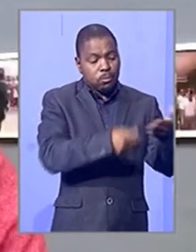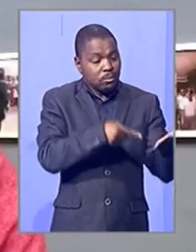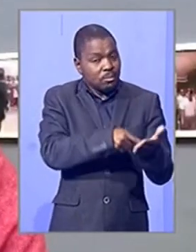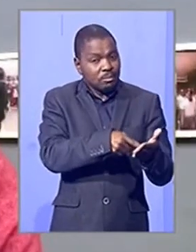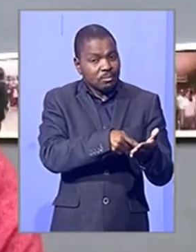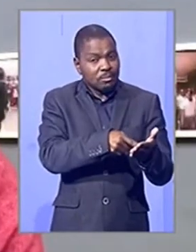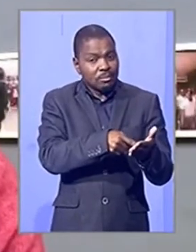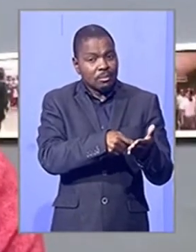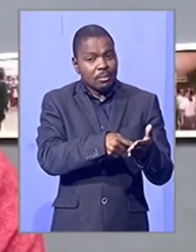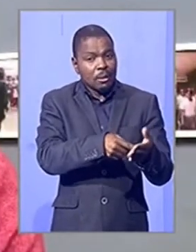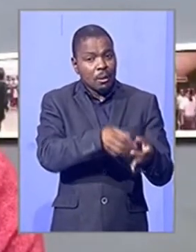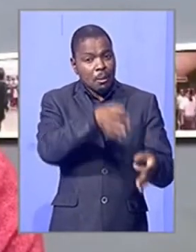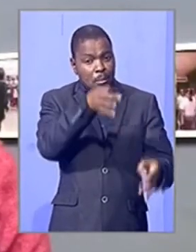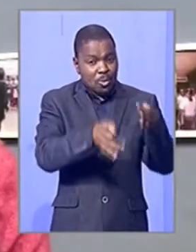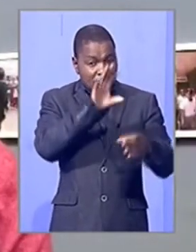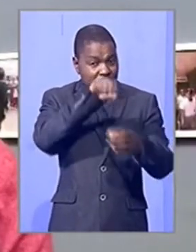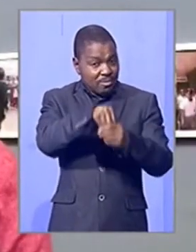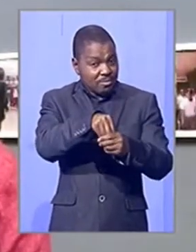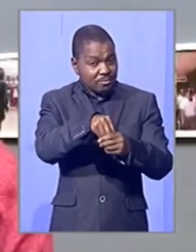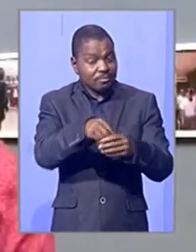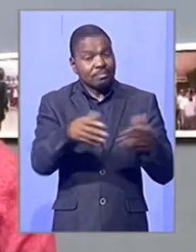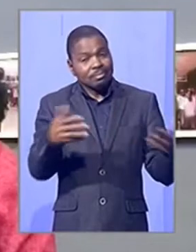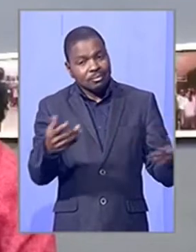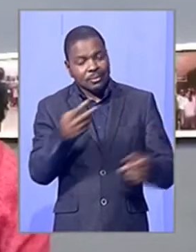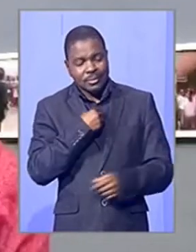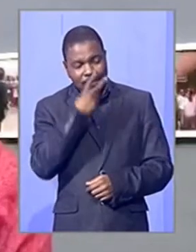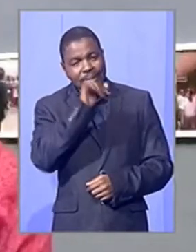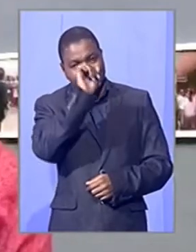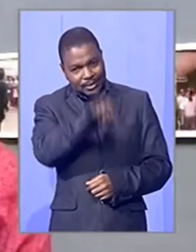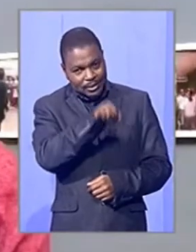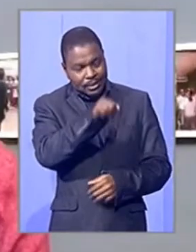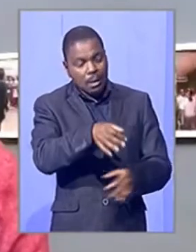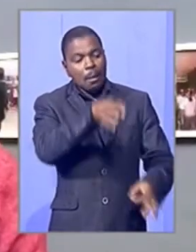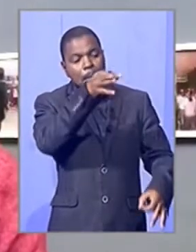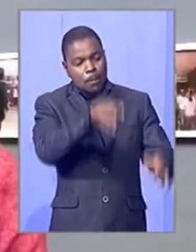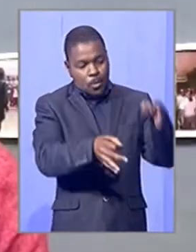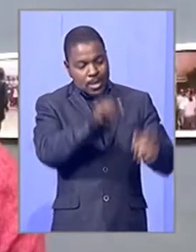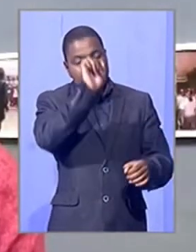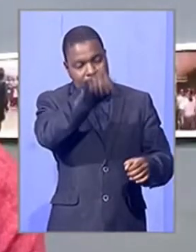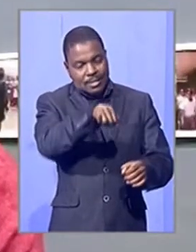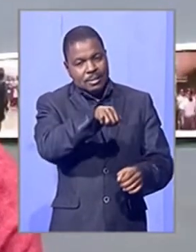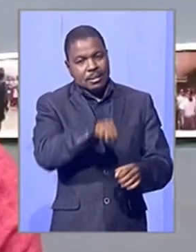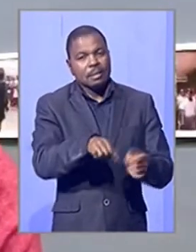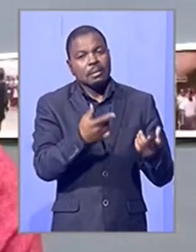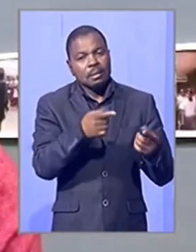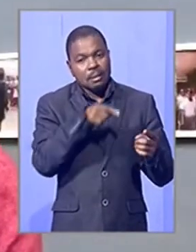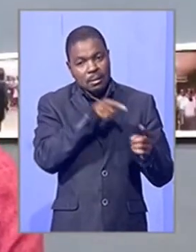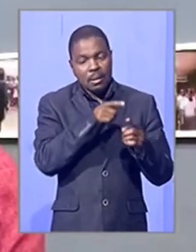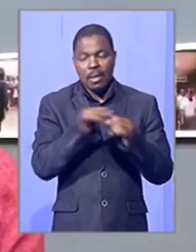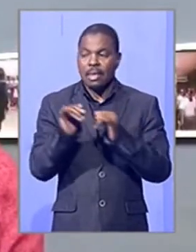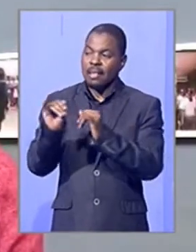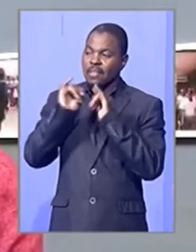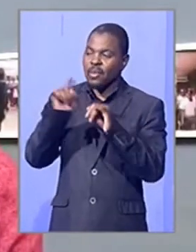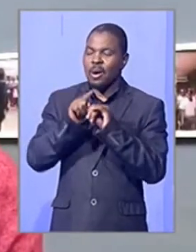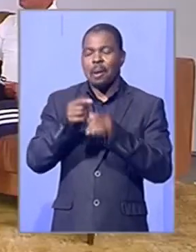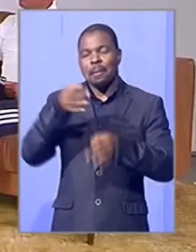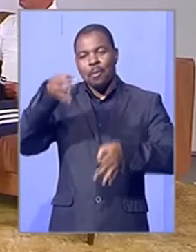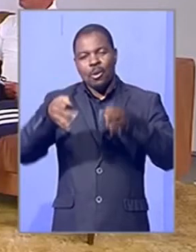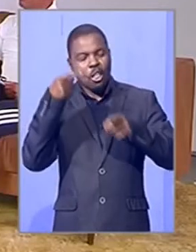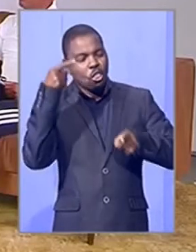are political in nature? It does seem that the statements are political and so they do invite political